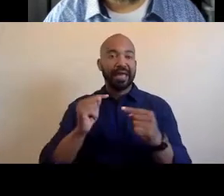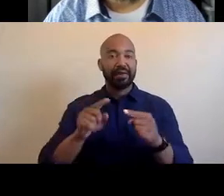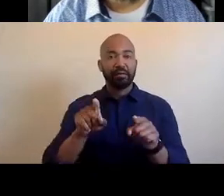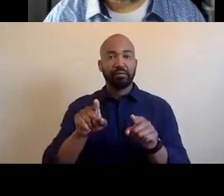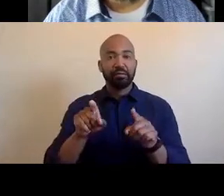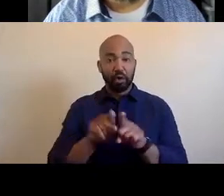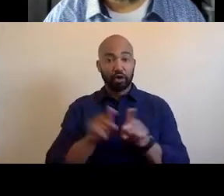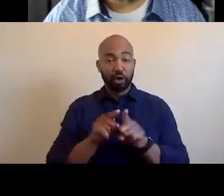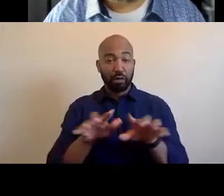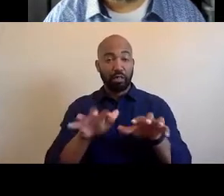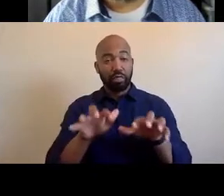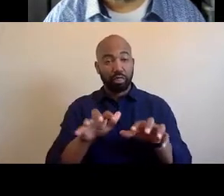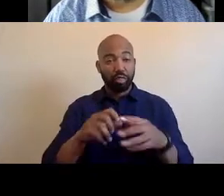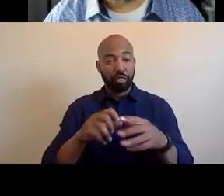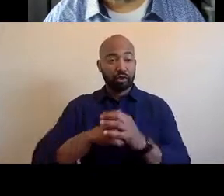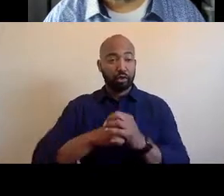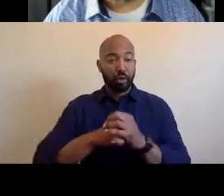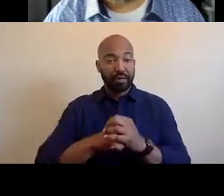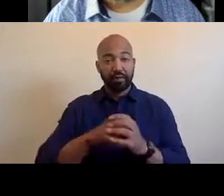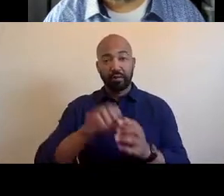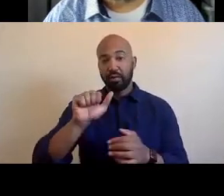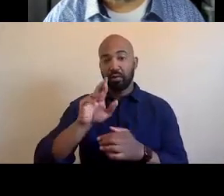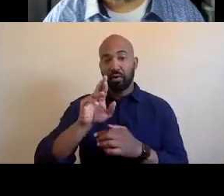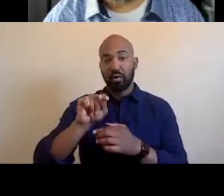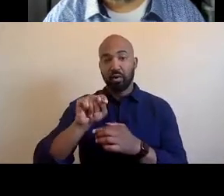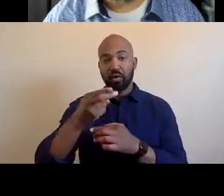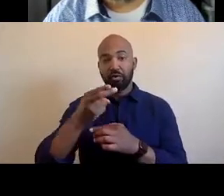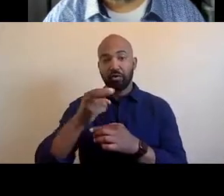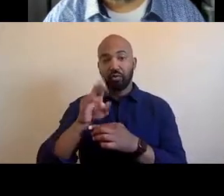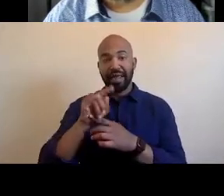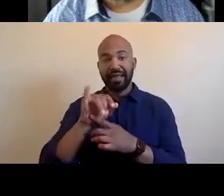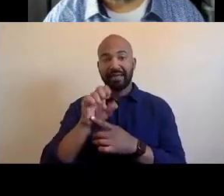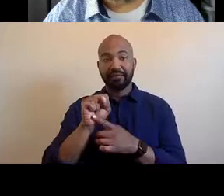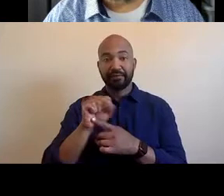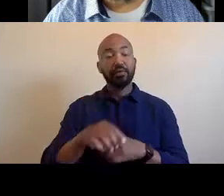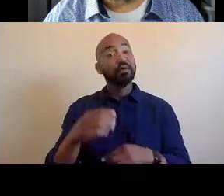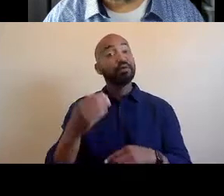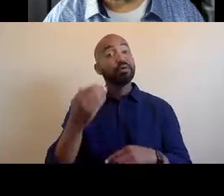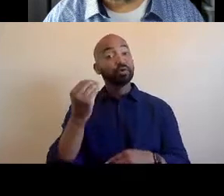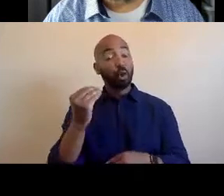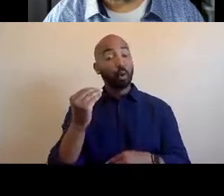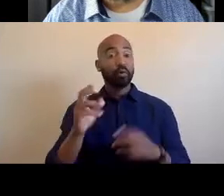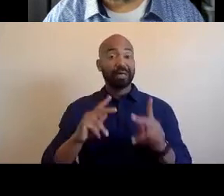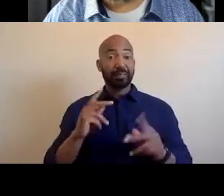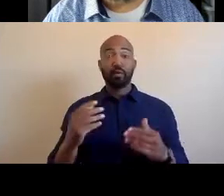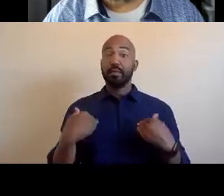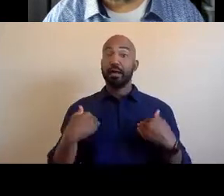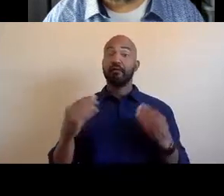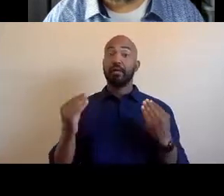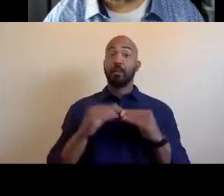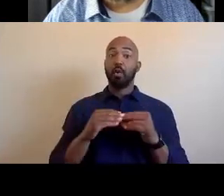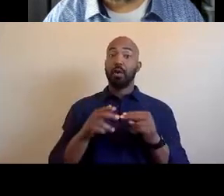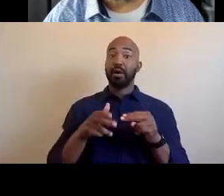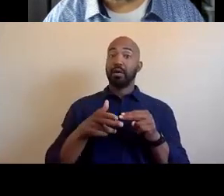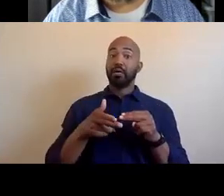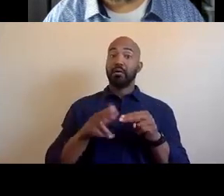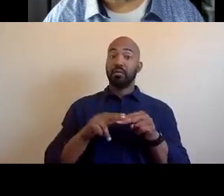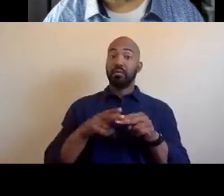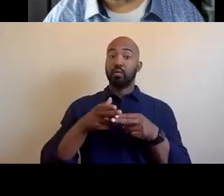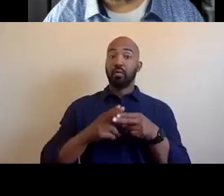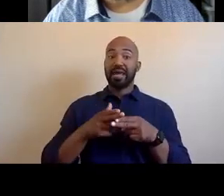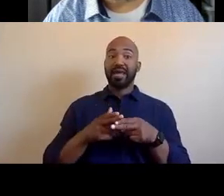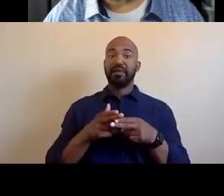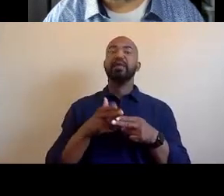association for people who are carrying extra weight to have greater risk and poor outcomes when it comes to the